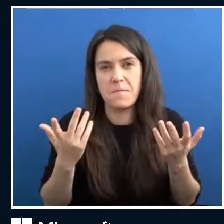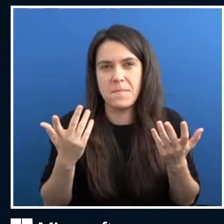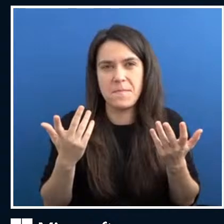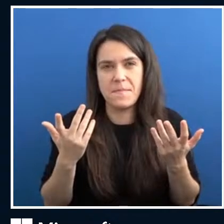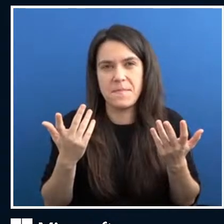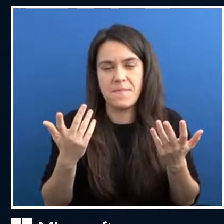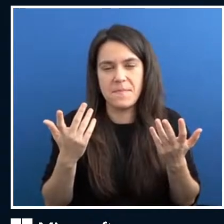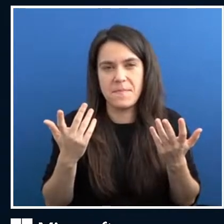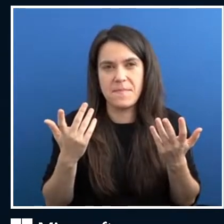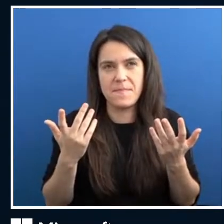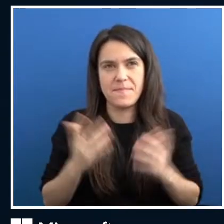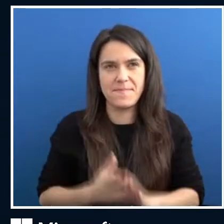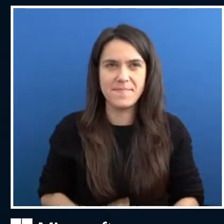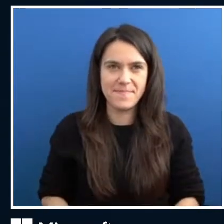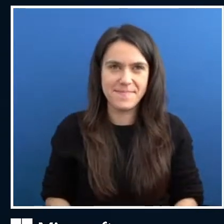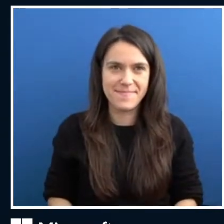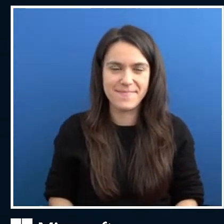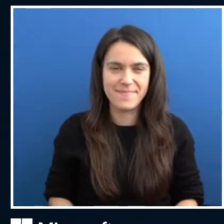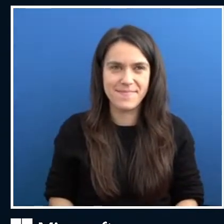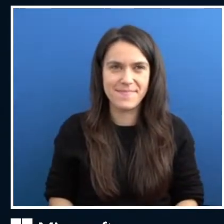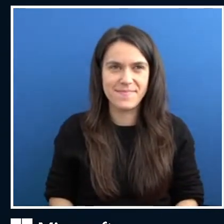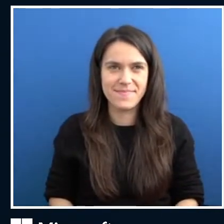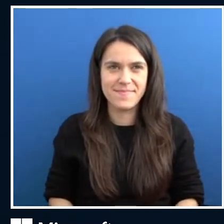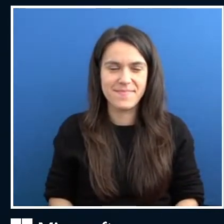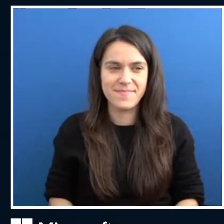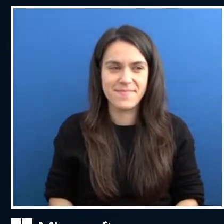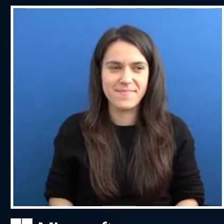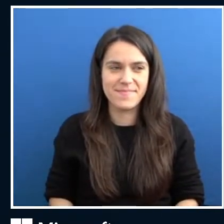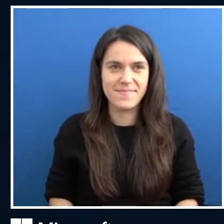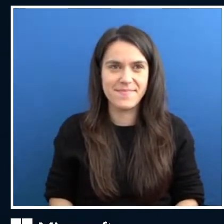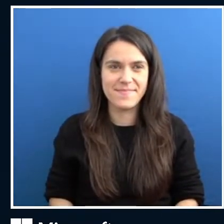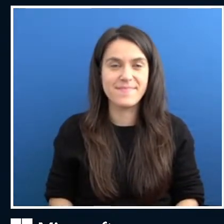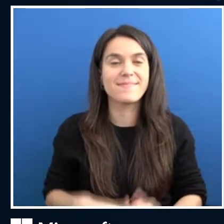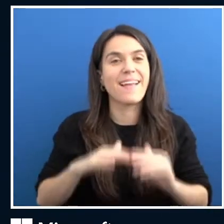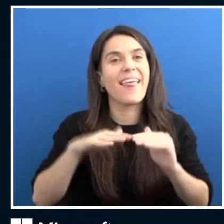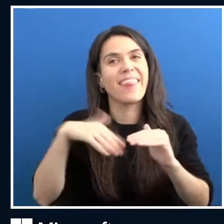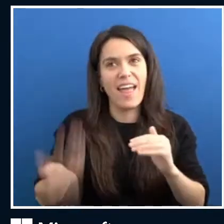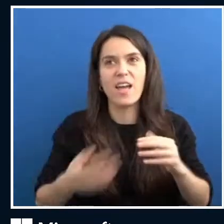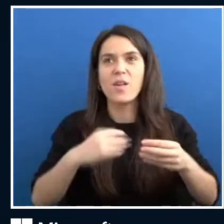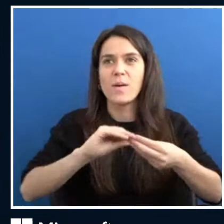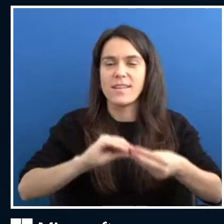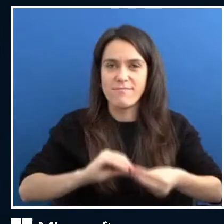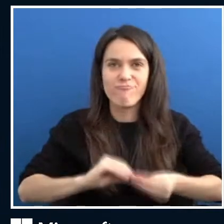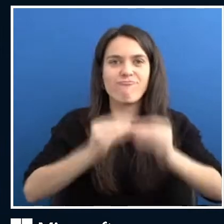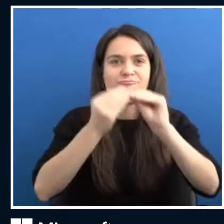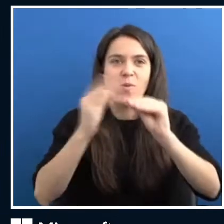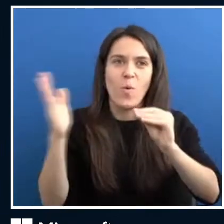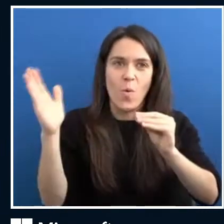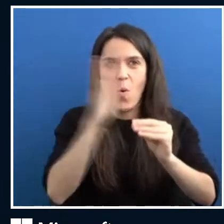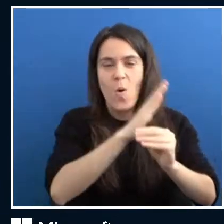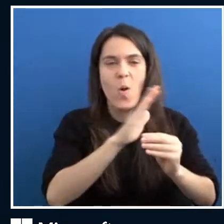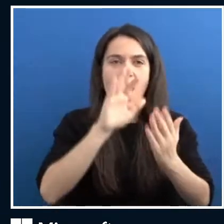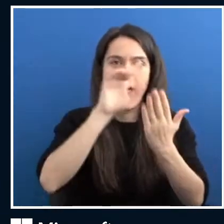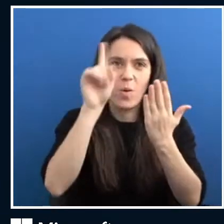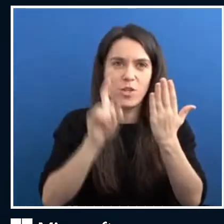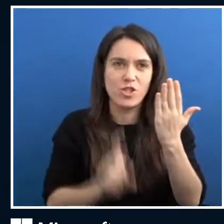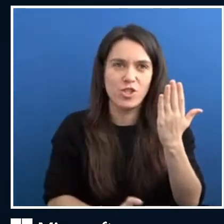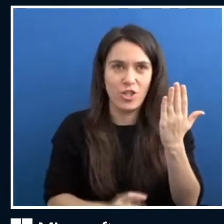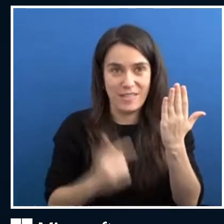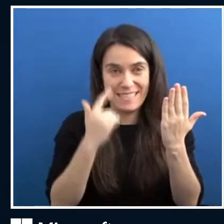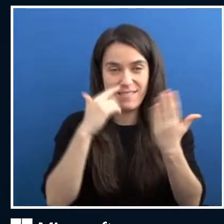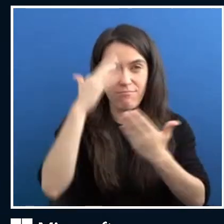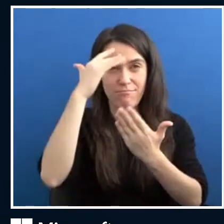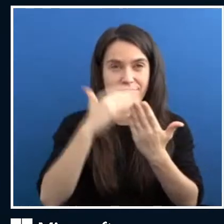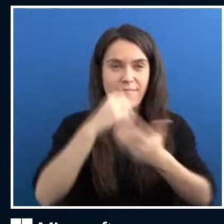answers basically. And then we generate the questions. So you saw all of these functions, right? So from all of